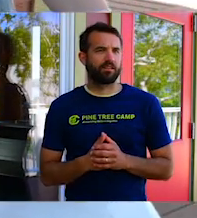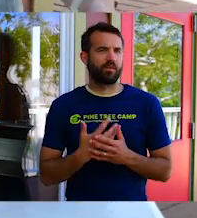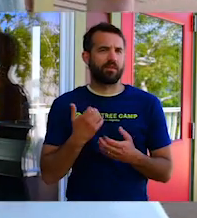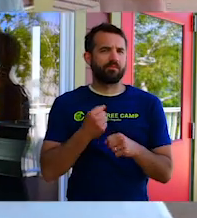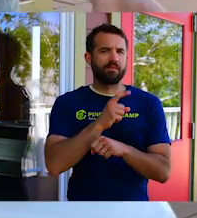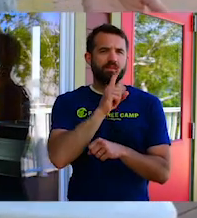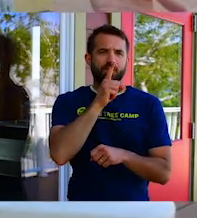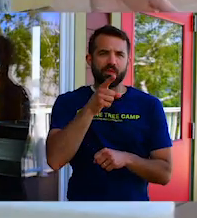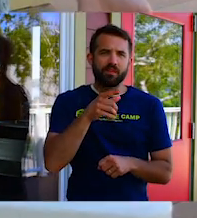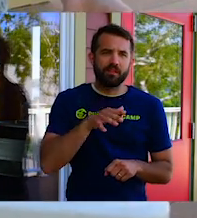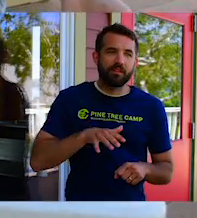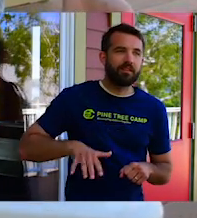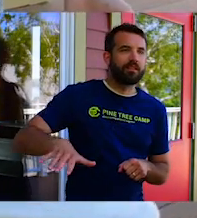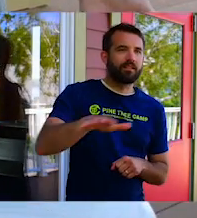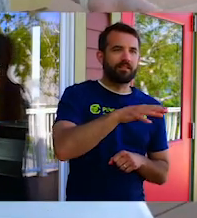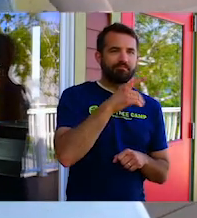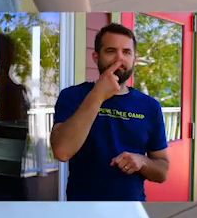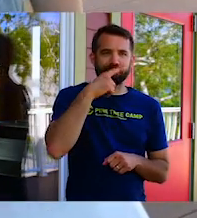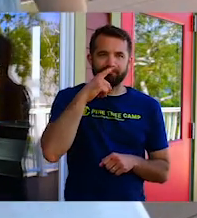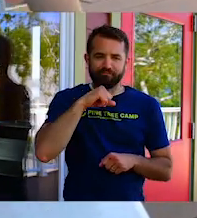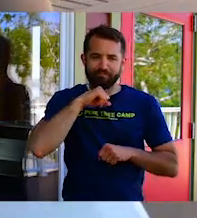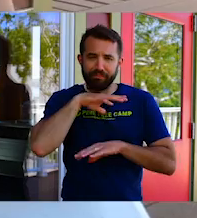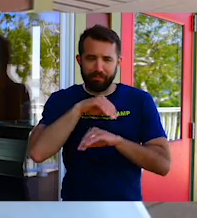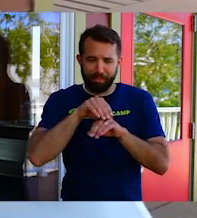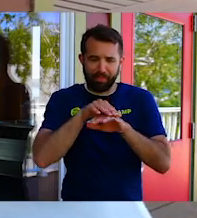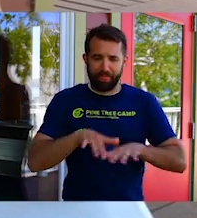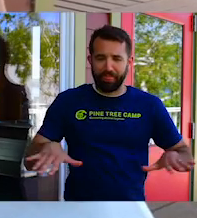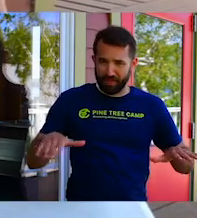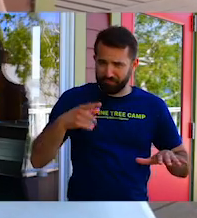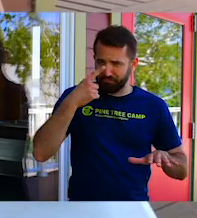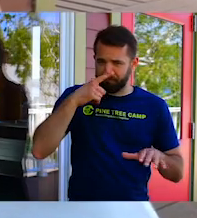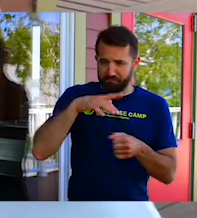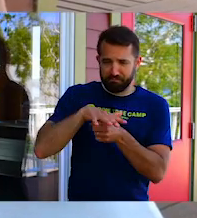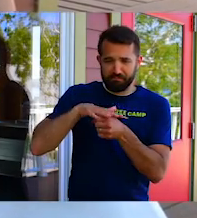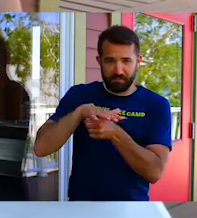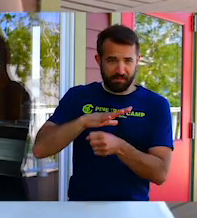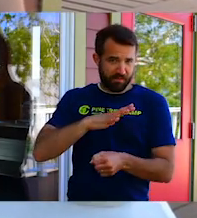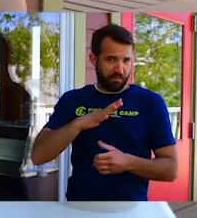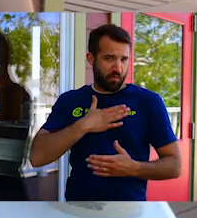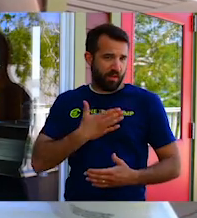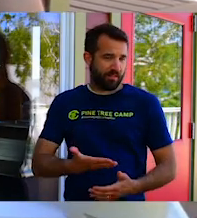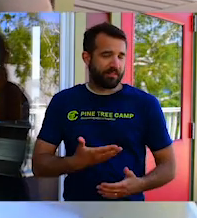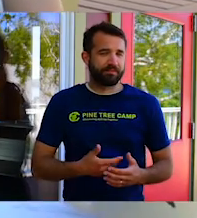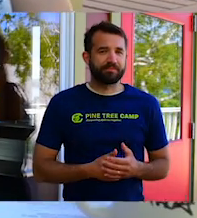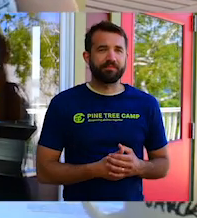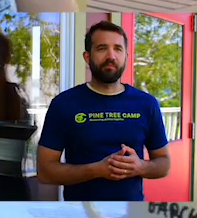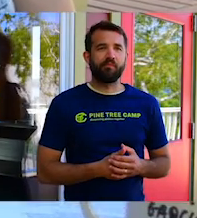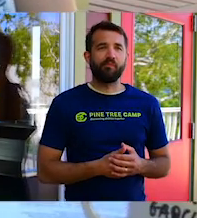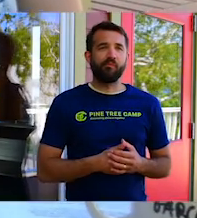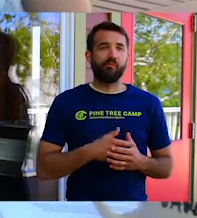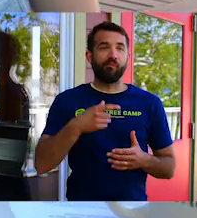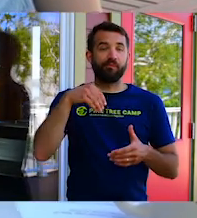outside, and then you're going to gather your materials. So from your box, you're going to need your bag of sand,